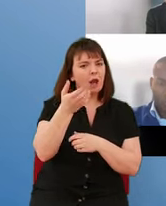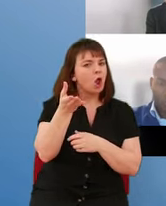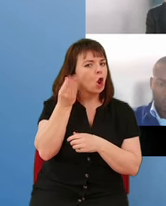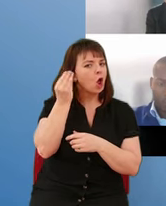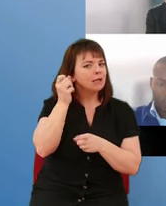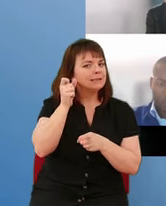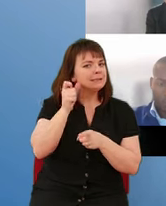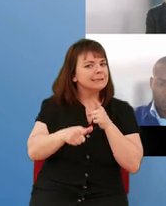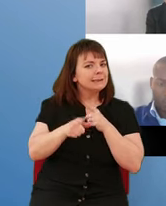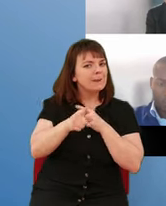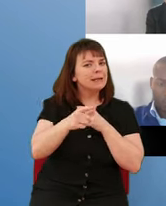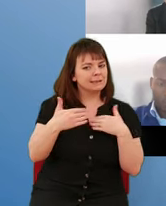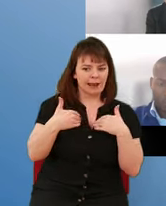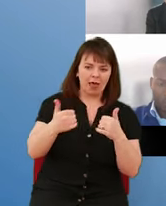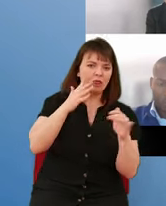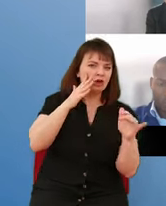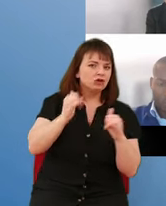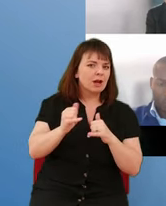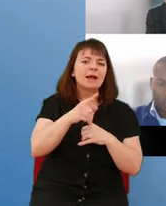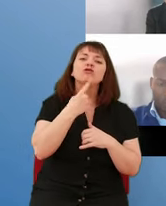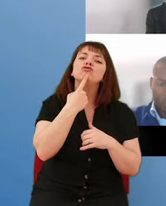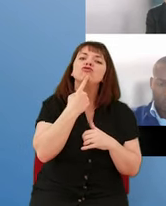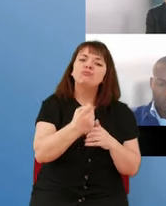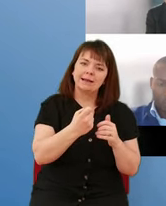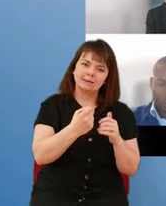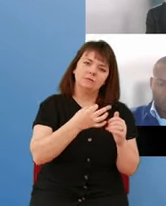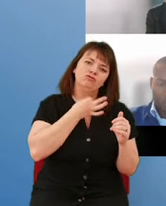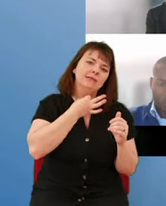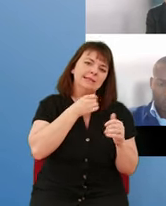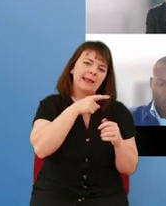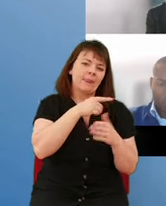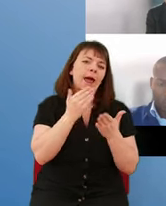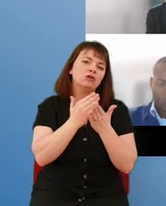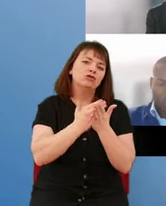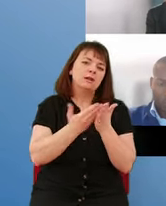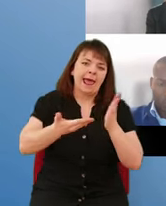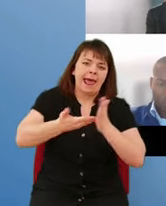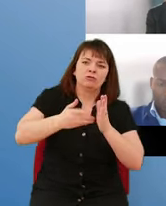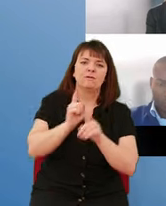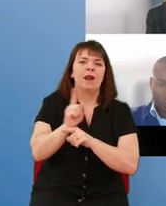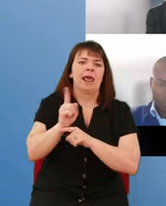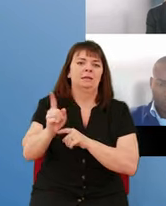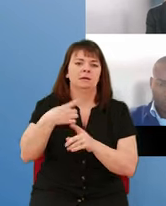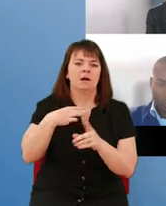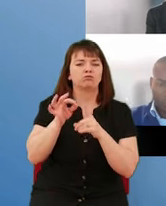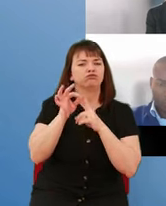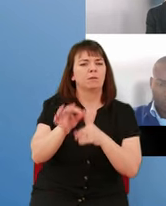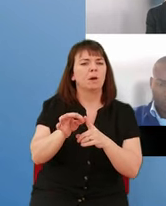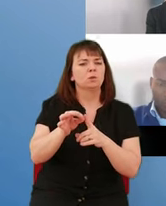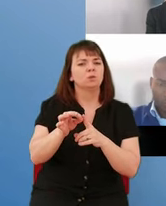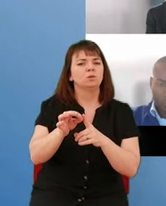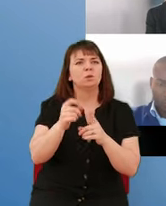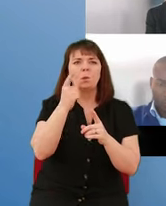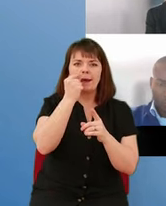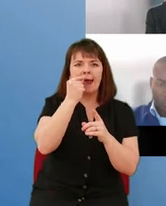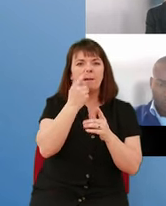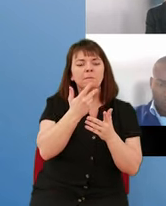later, so propose that we can pick up any new actions as part of that